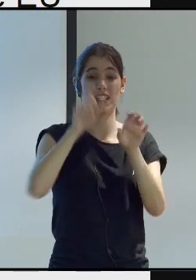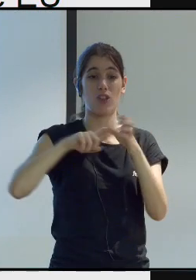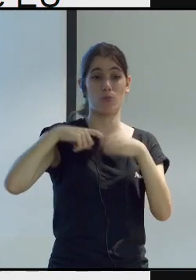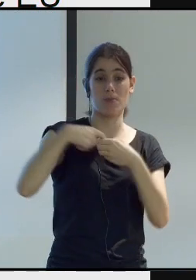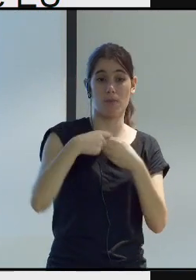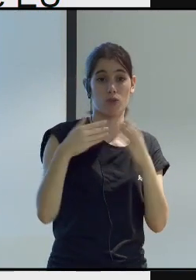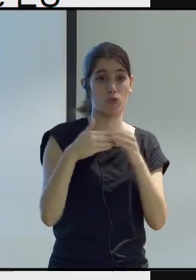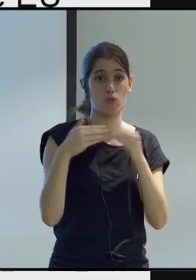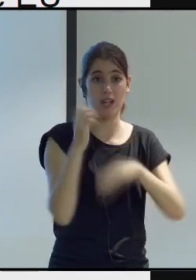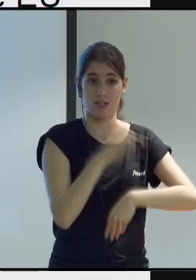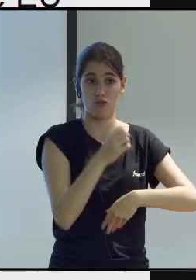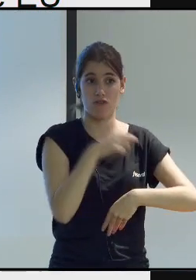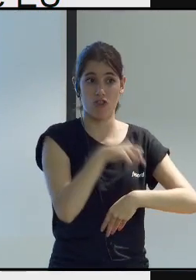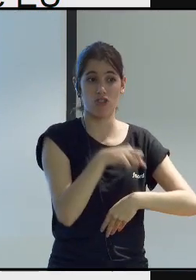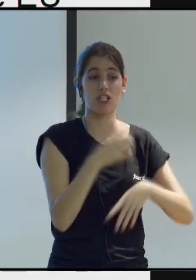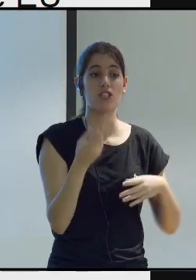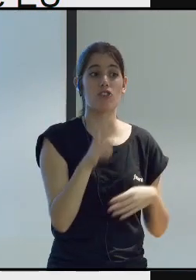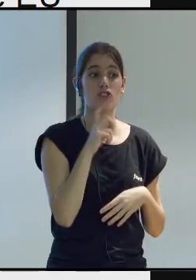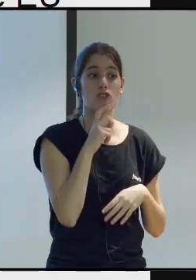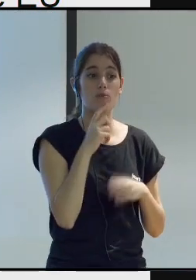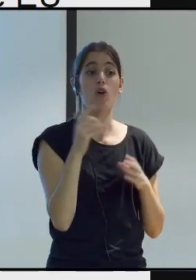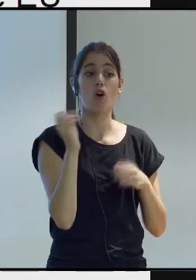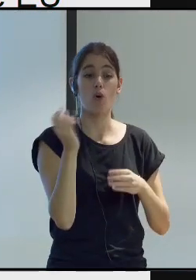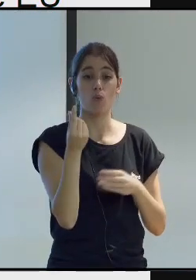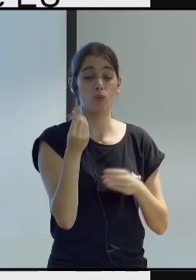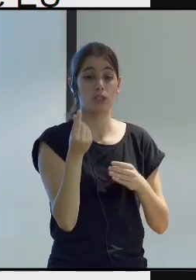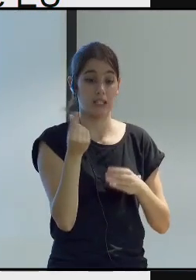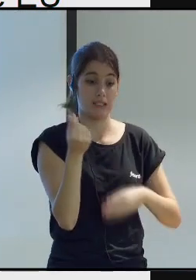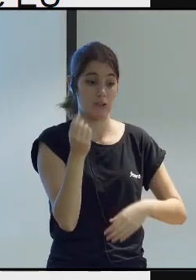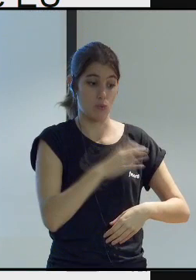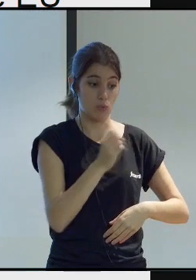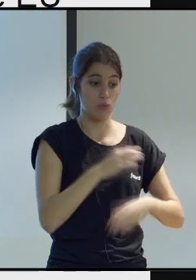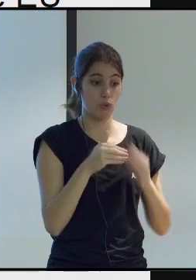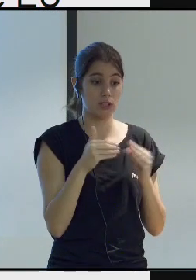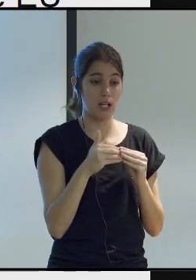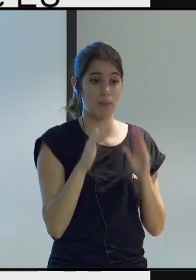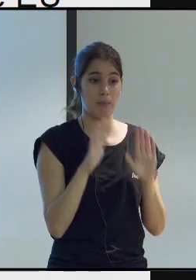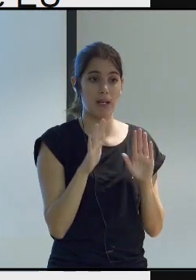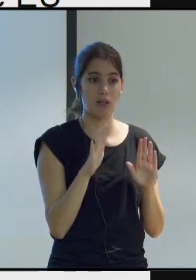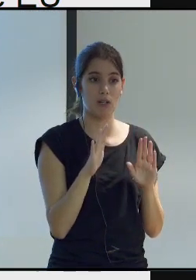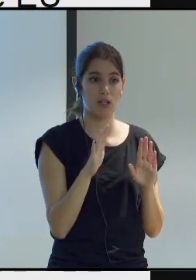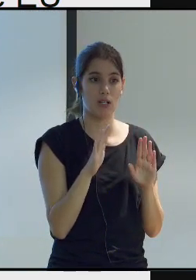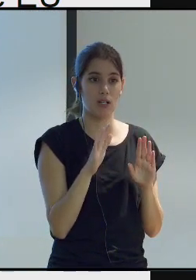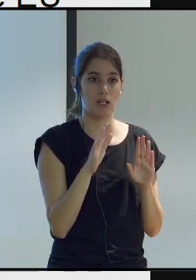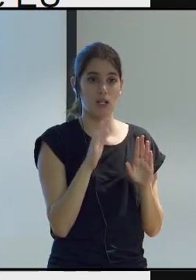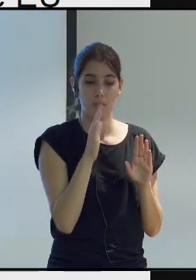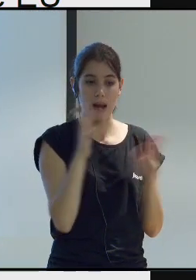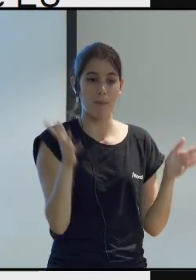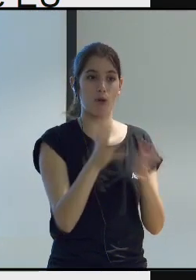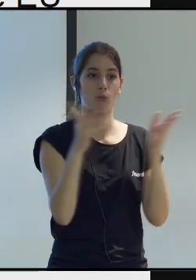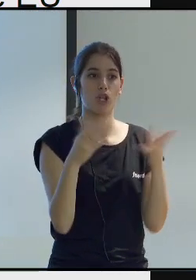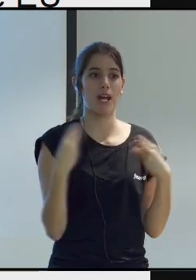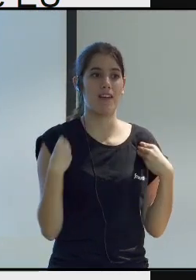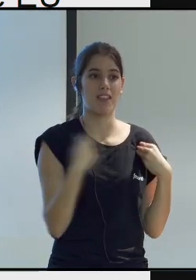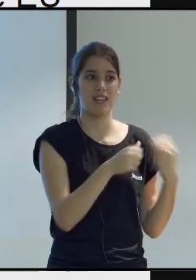to be used to realize deinstitutionalization and to promote independent living. But the reality is something very